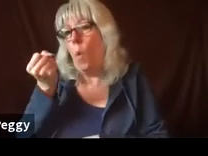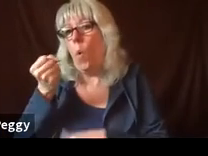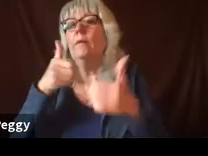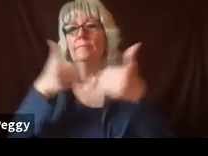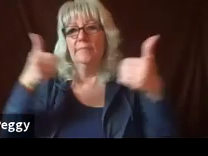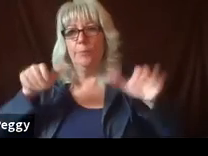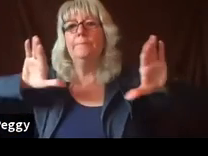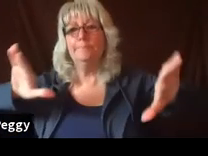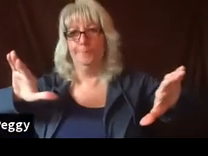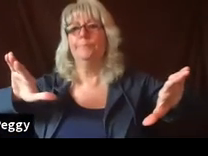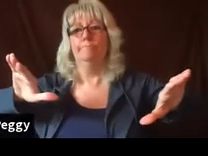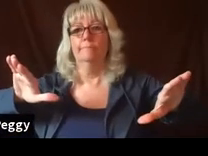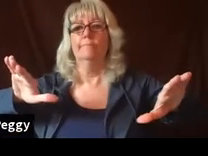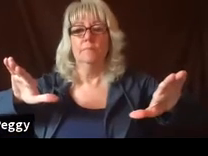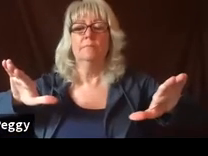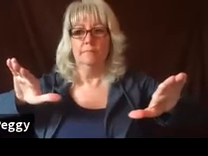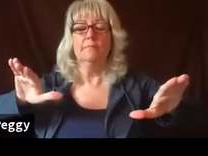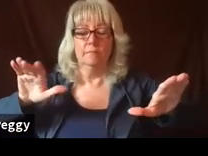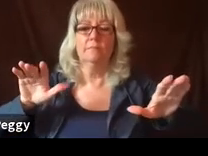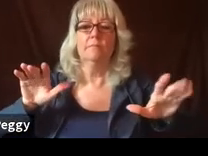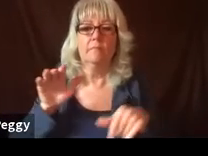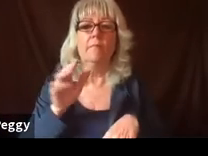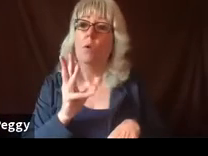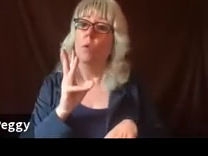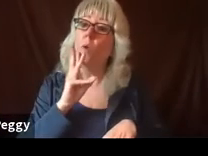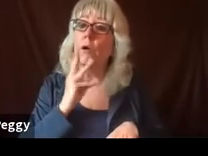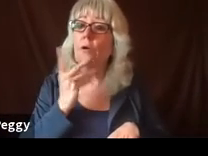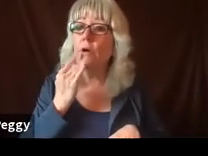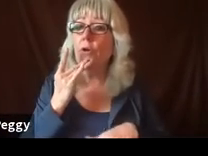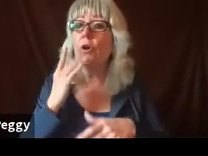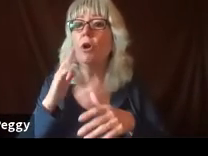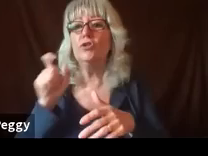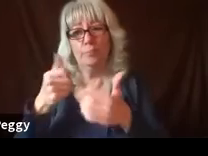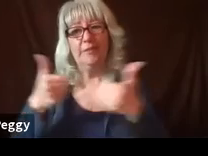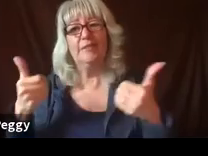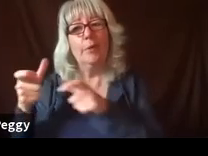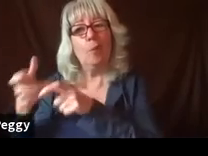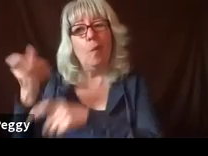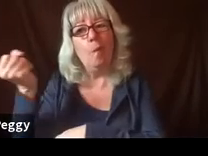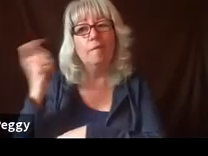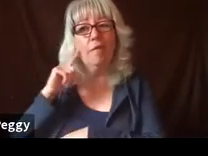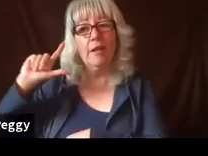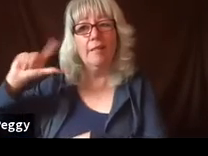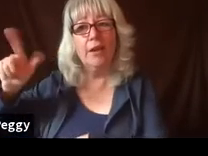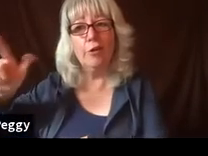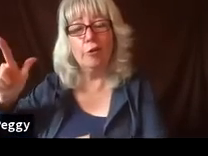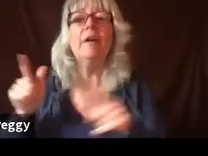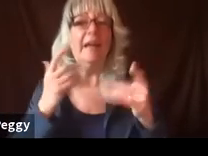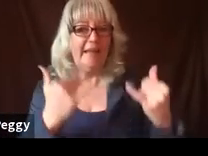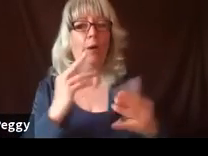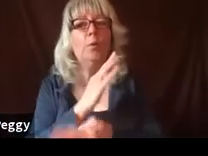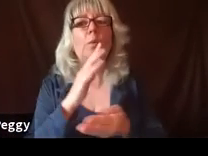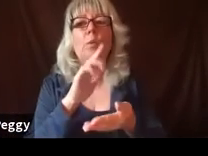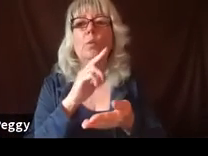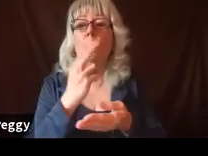two practices separate. Keep the watercolor palette separated for yourself and use the paper plates